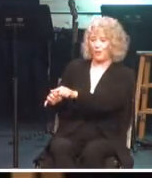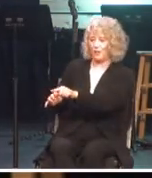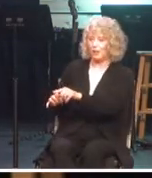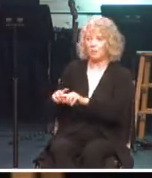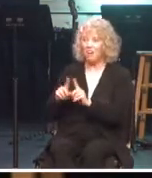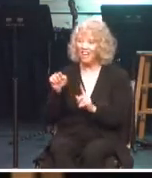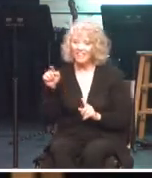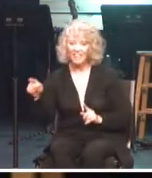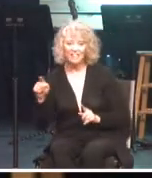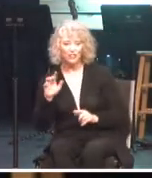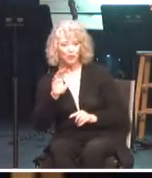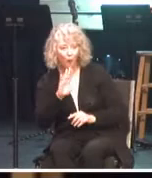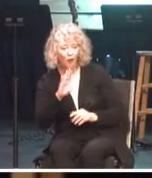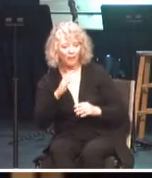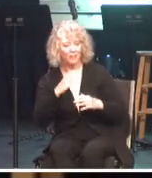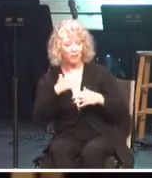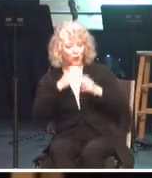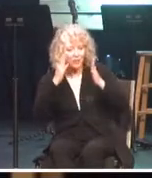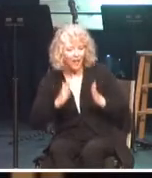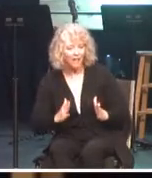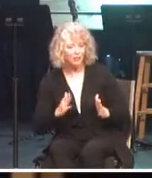redeemer. He's their Messiah.